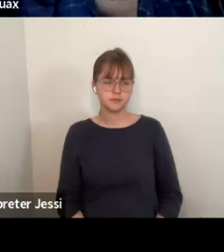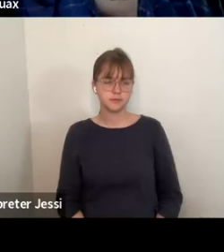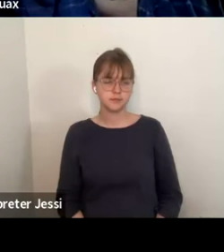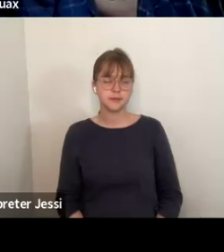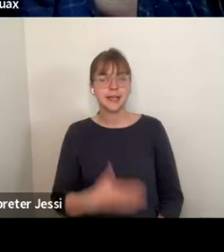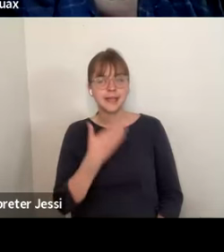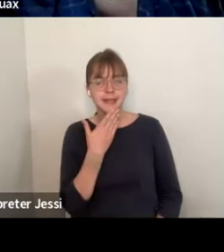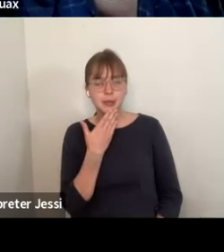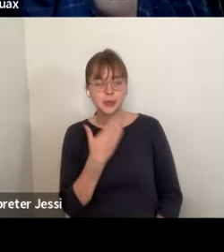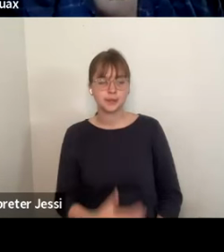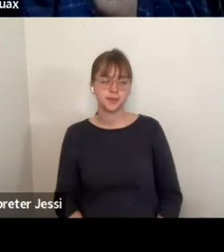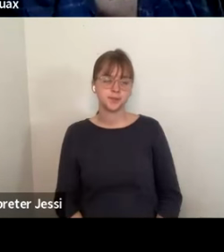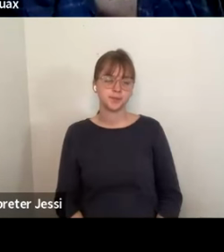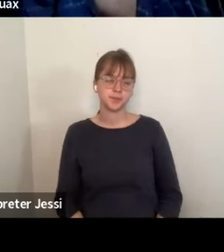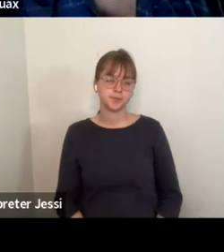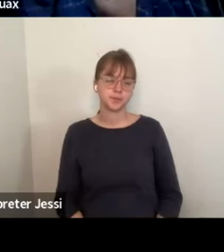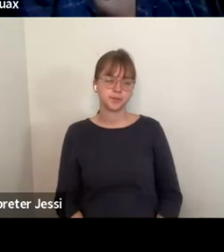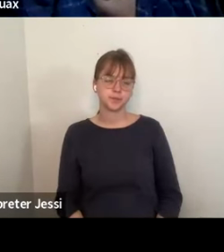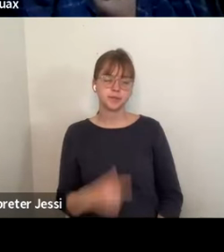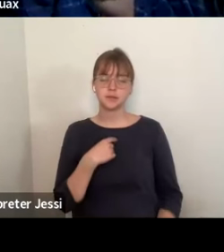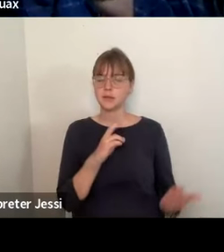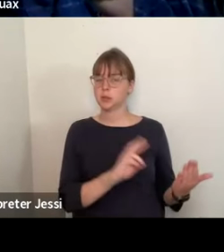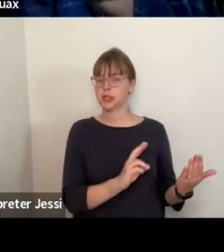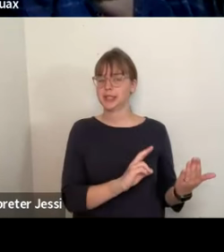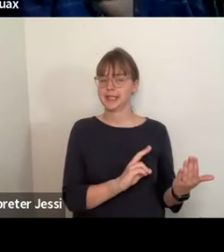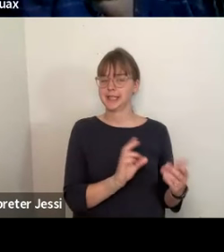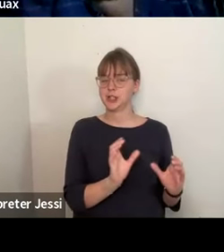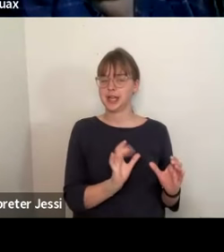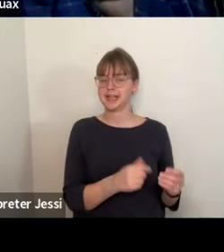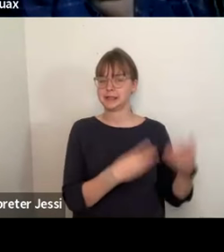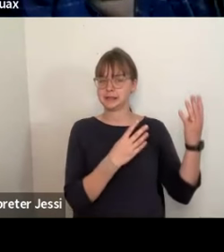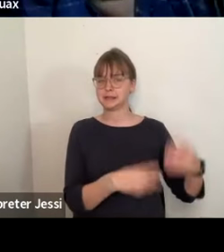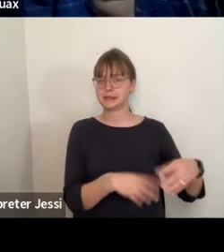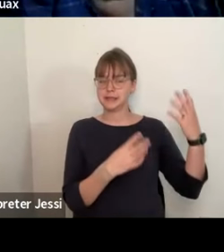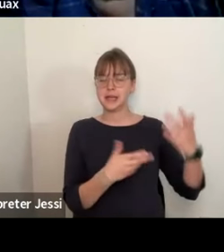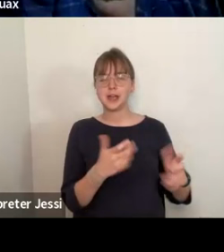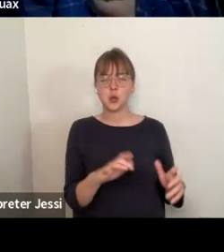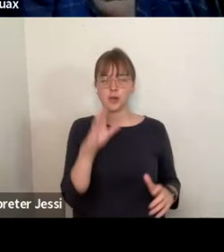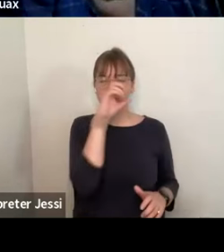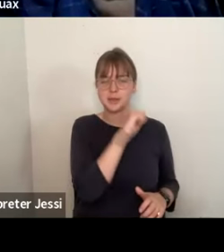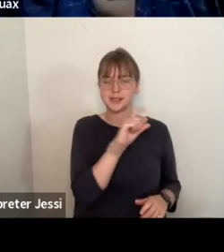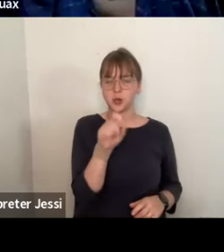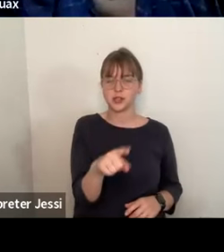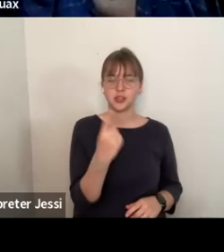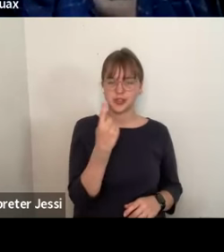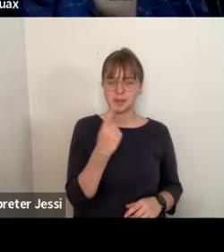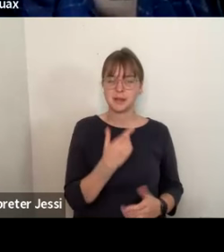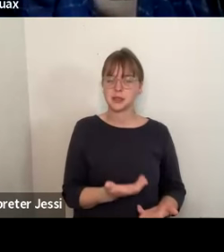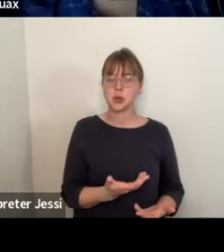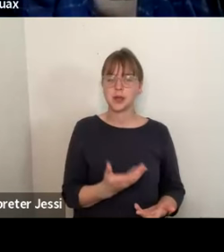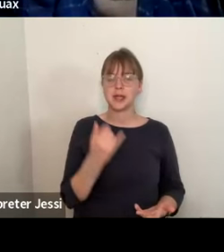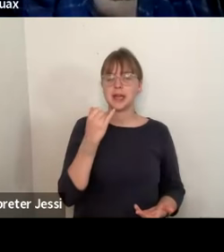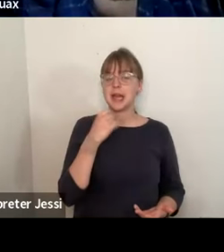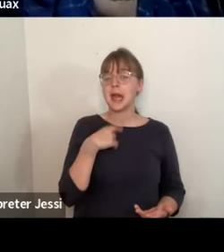Thank you. As I'm looking in and it keeps scrolling up, I'm just trying to make sure I don't miss a question. So I'm not seeing